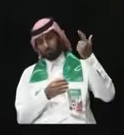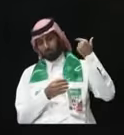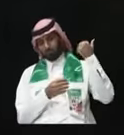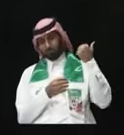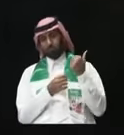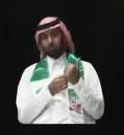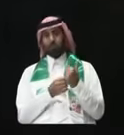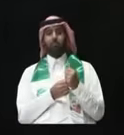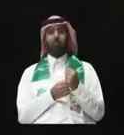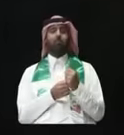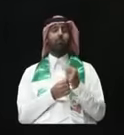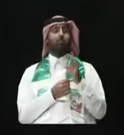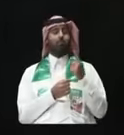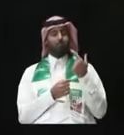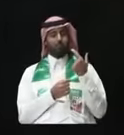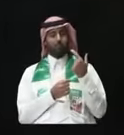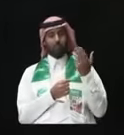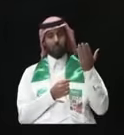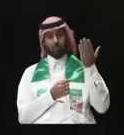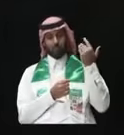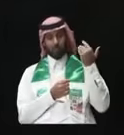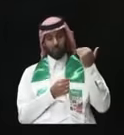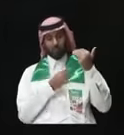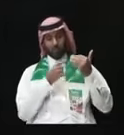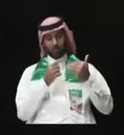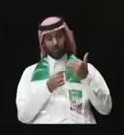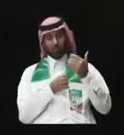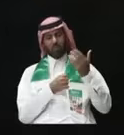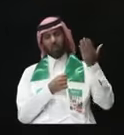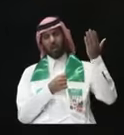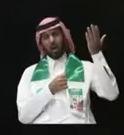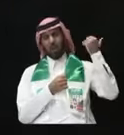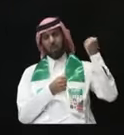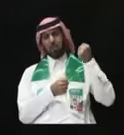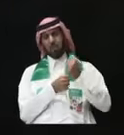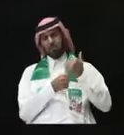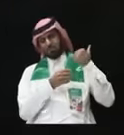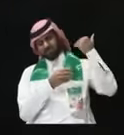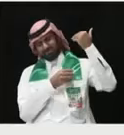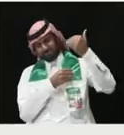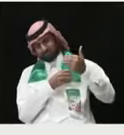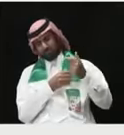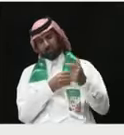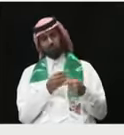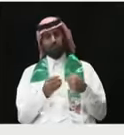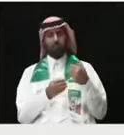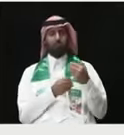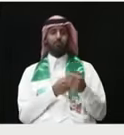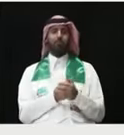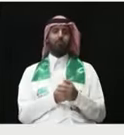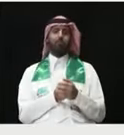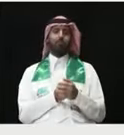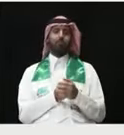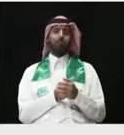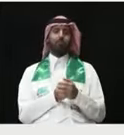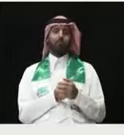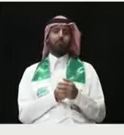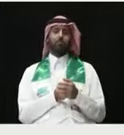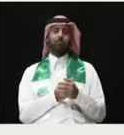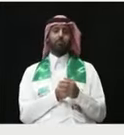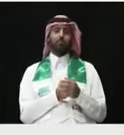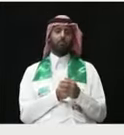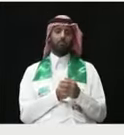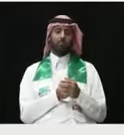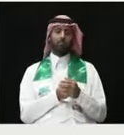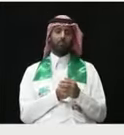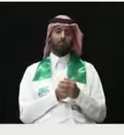say progressive, it means something that is taking an action. So let me write it here for you. It means taking an action.